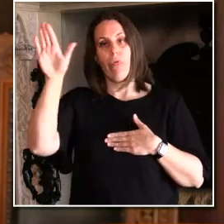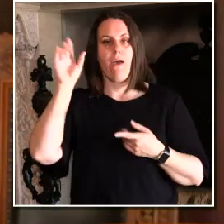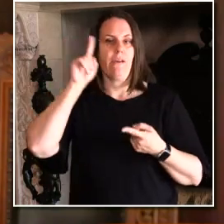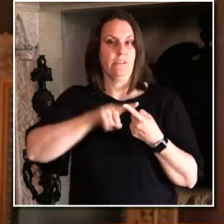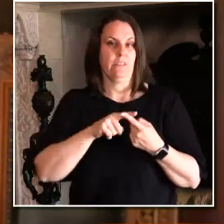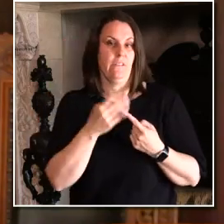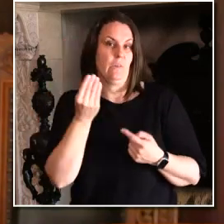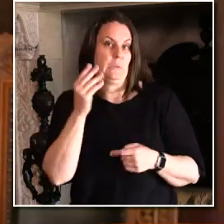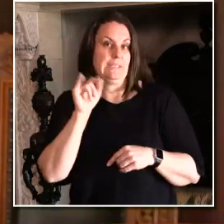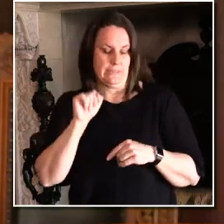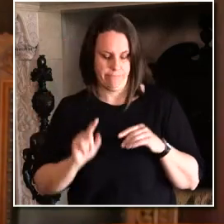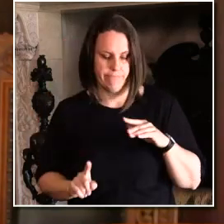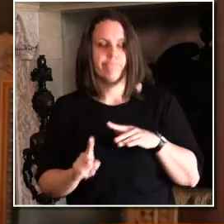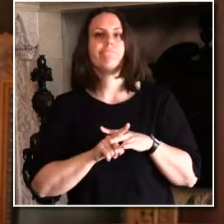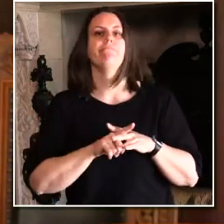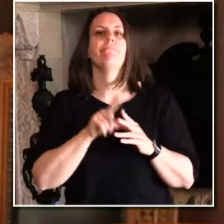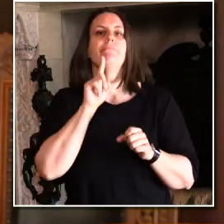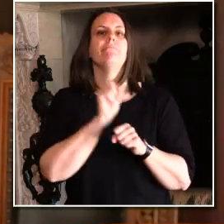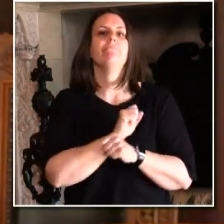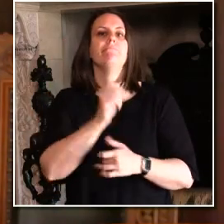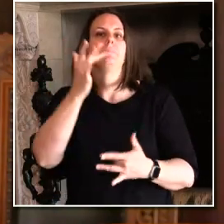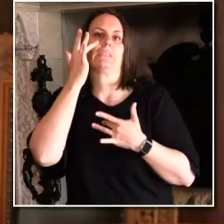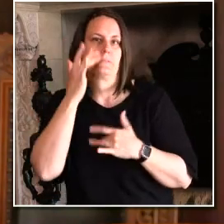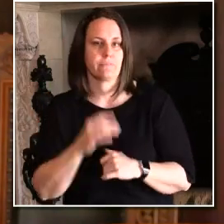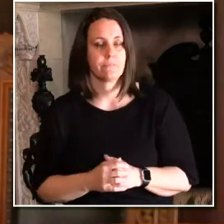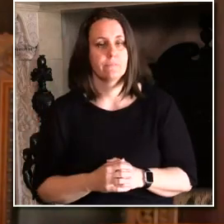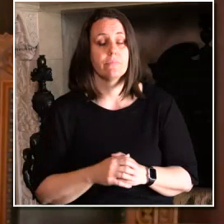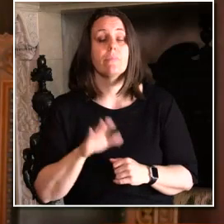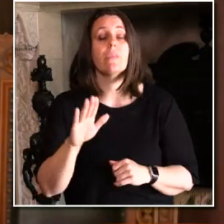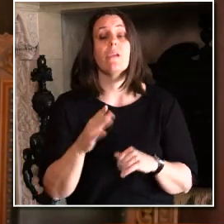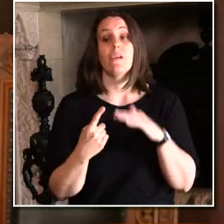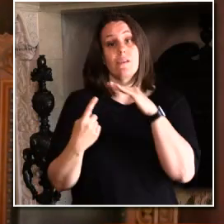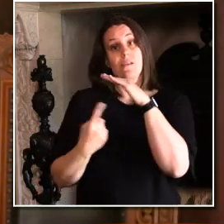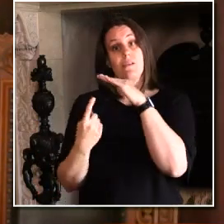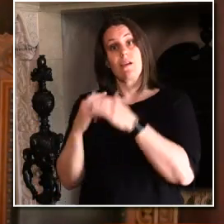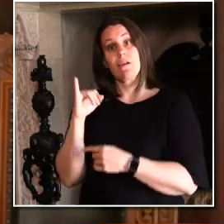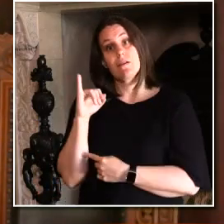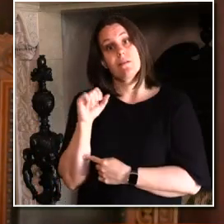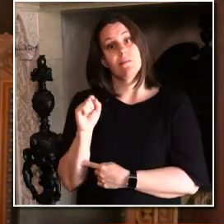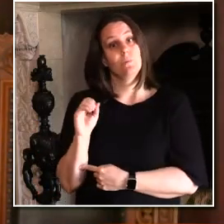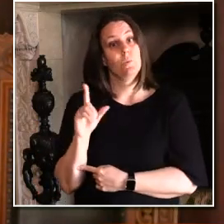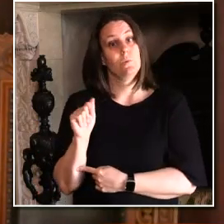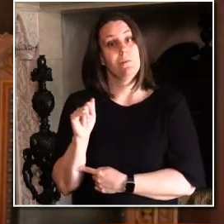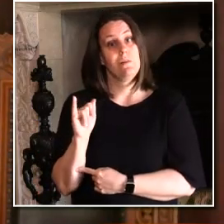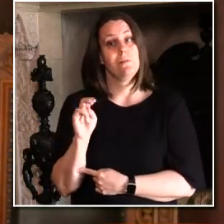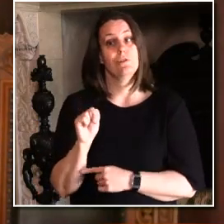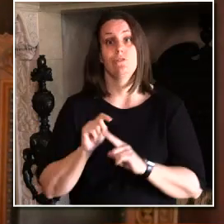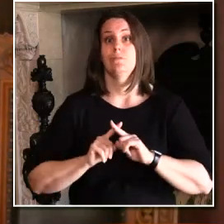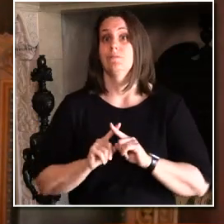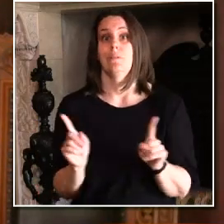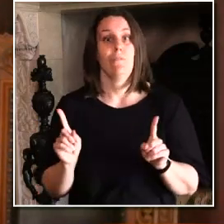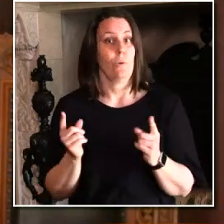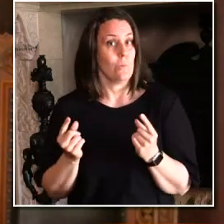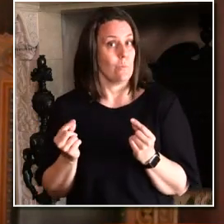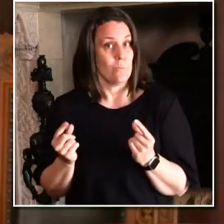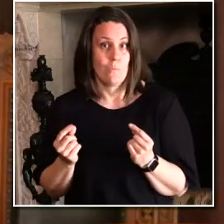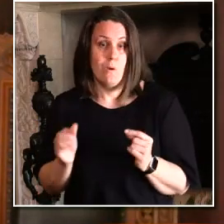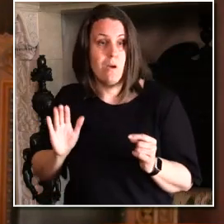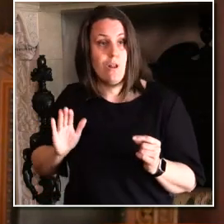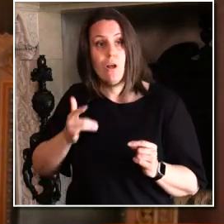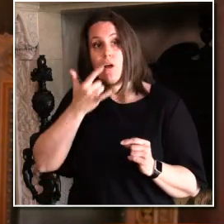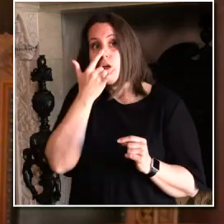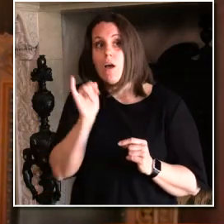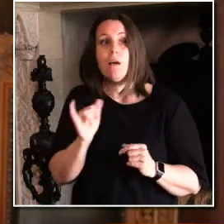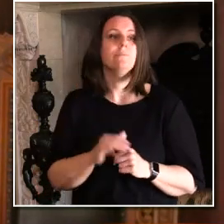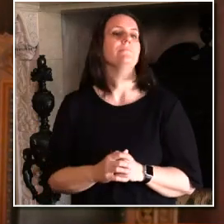do that. And then isolation is different. So isolation, I always like to say I and I. Isolation is for ill